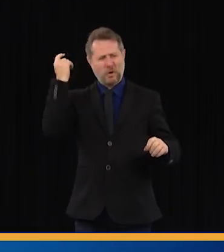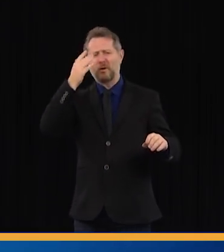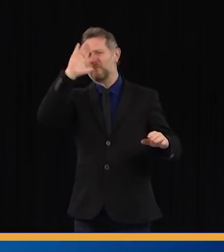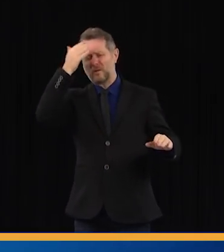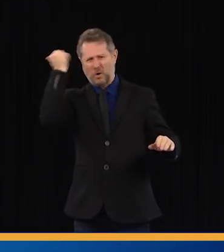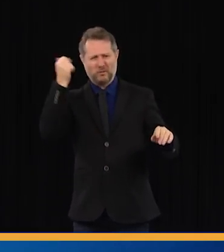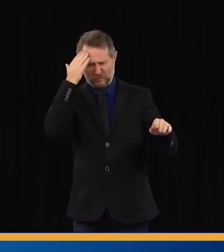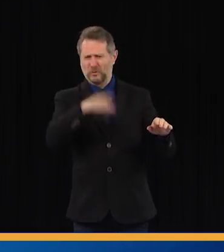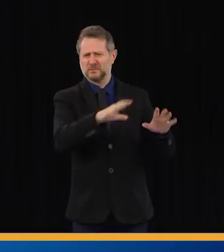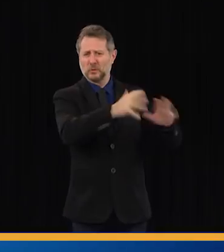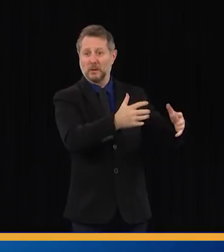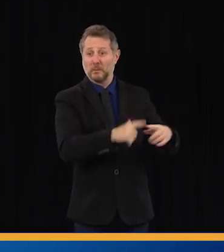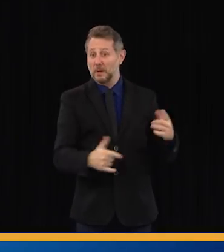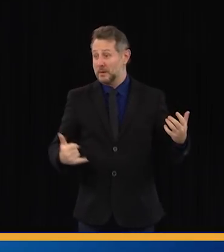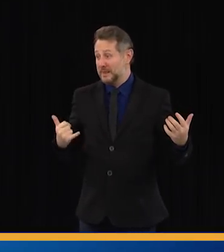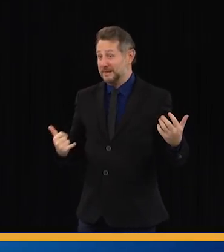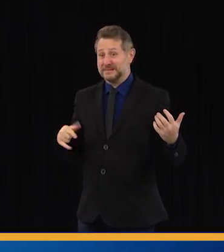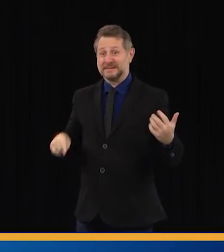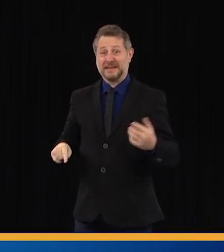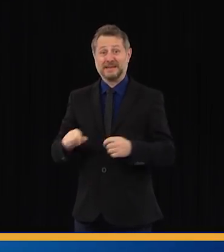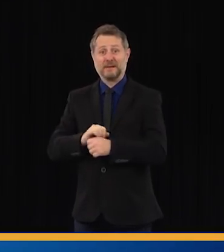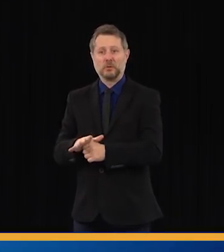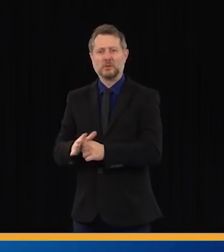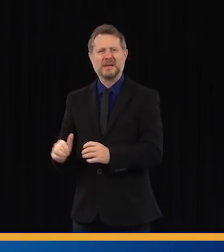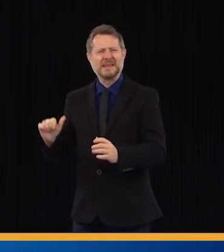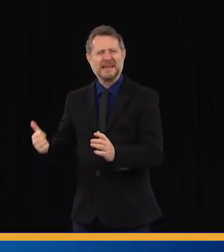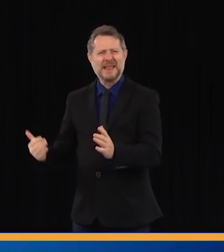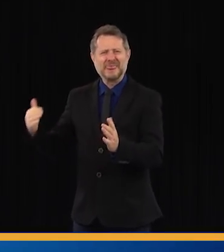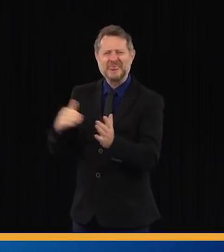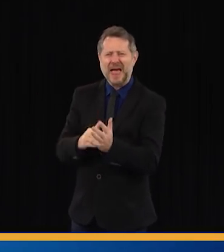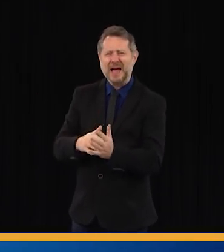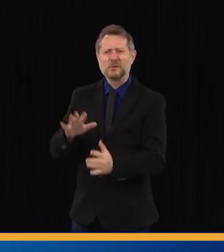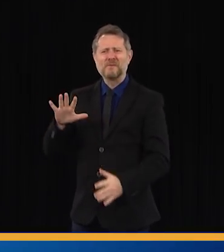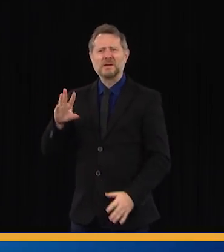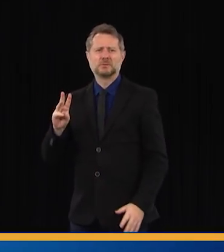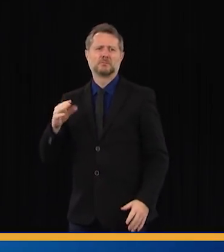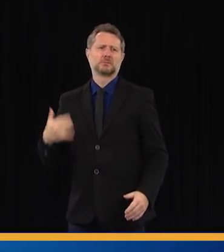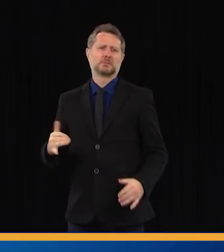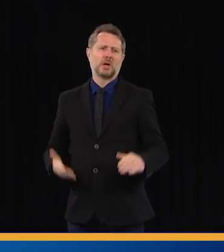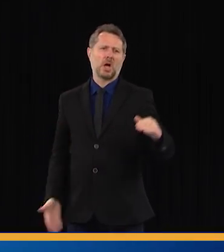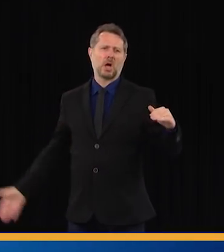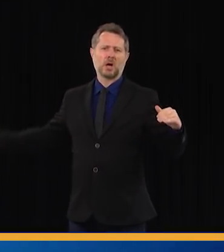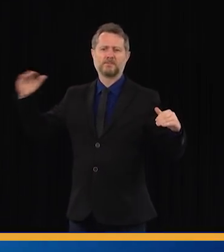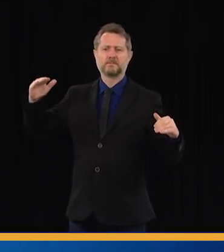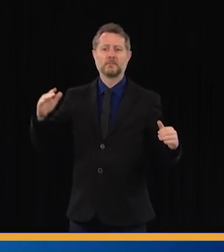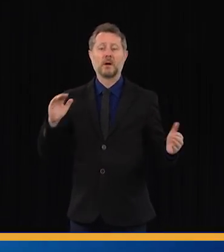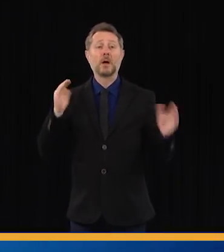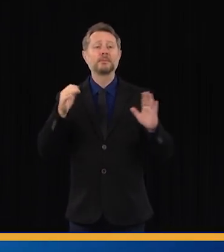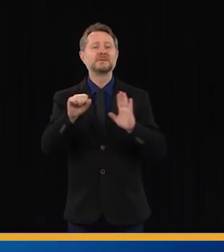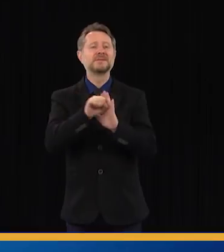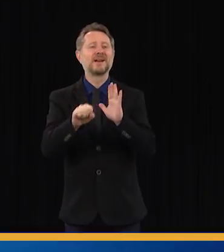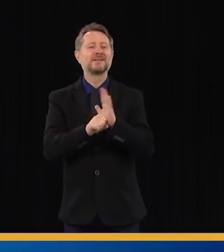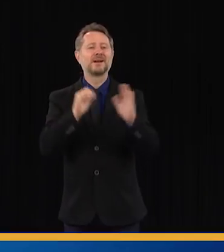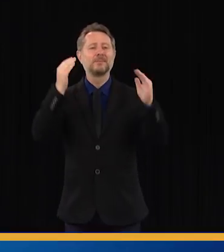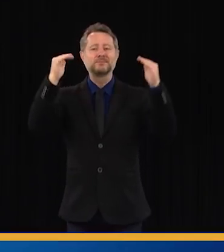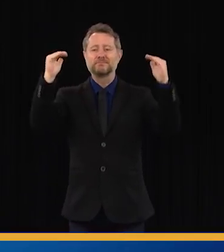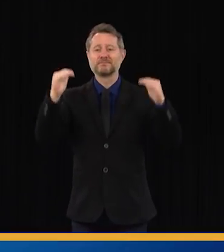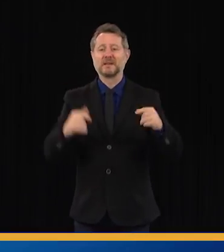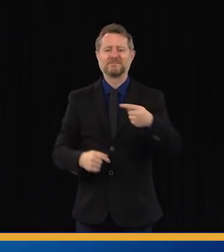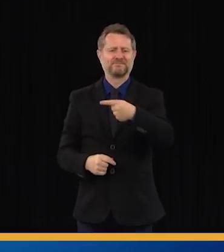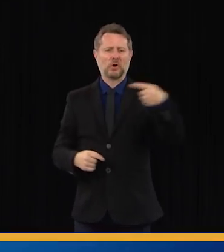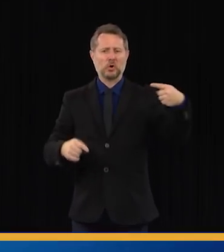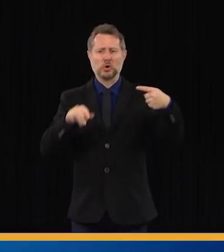are at 10,000 deaths. New York, 10,000 deaths. New Jersey, 2,000